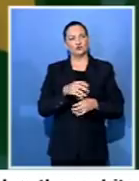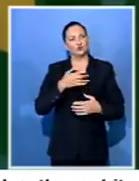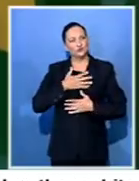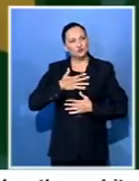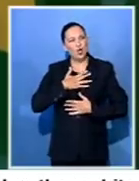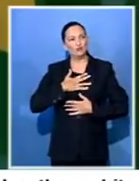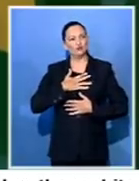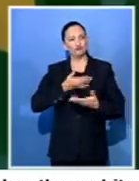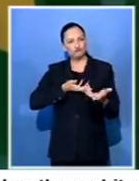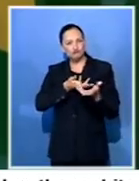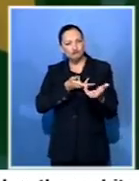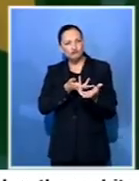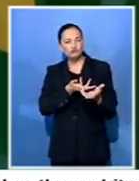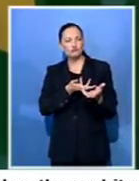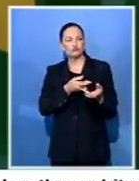consultation,